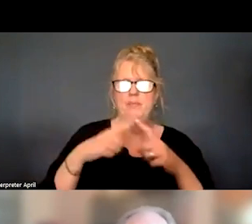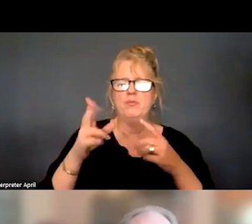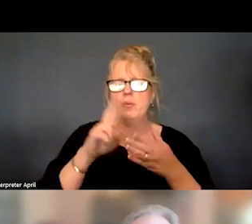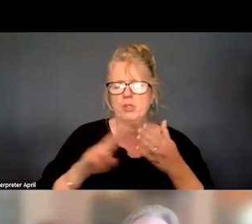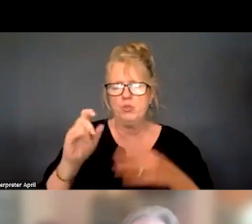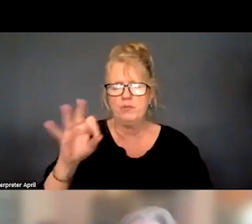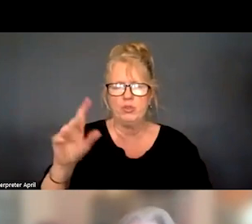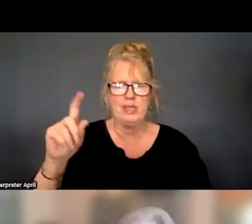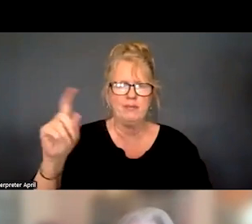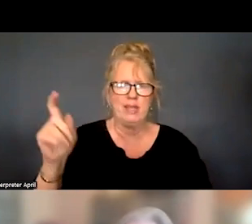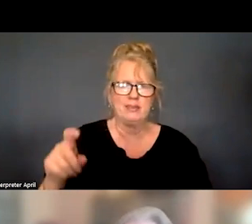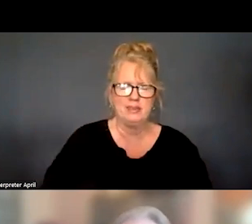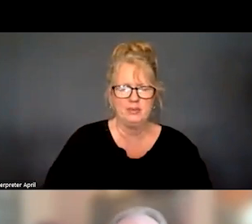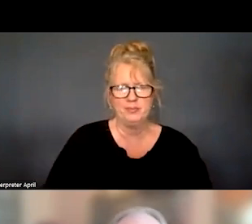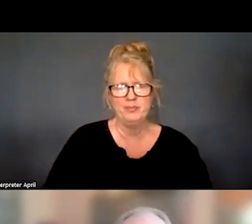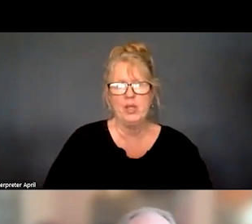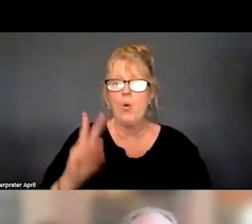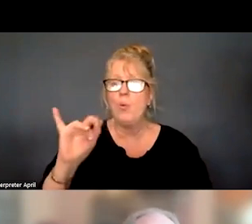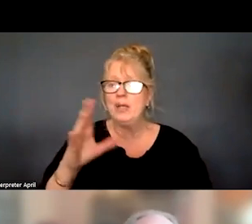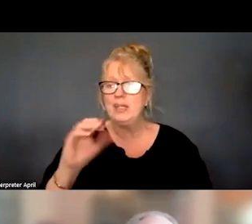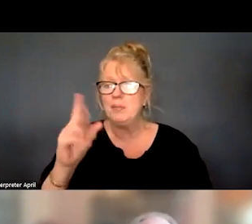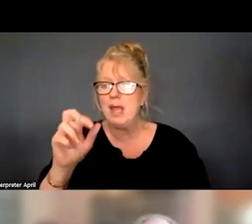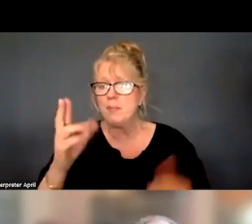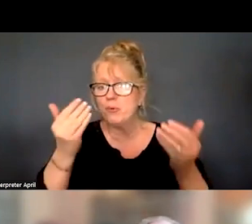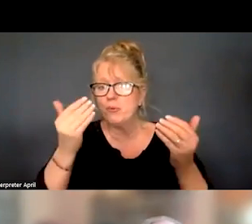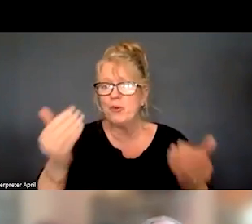Texas. So William and Amber, please go ahead.